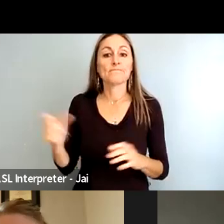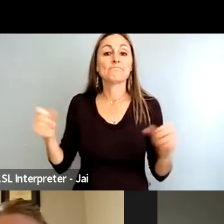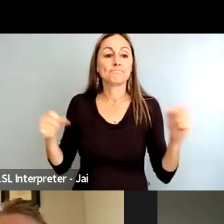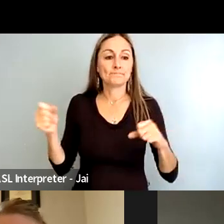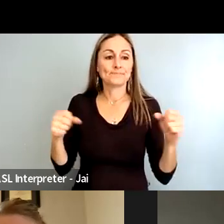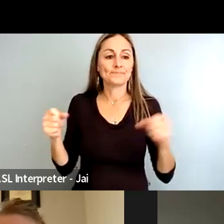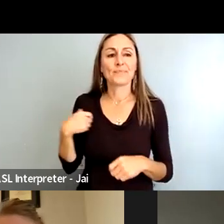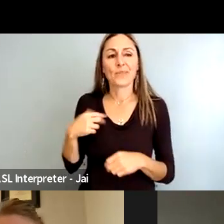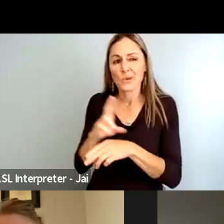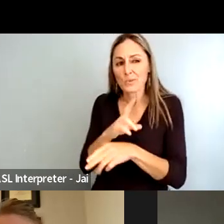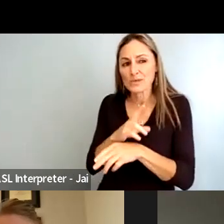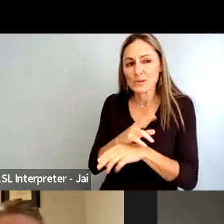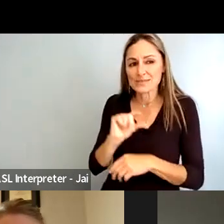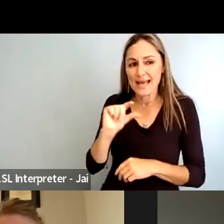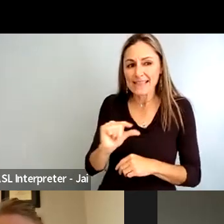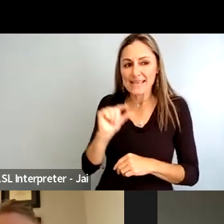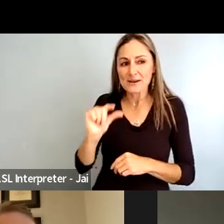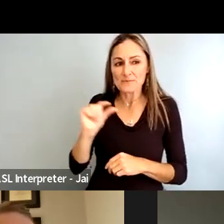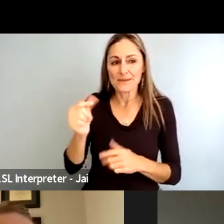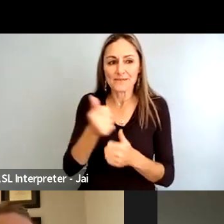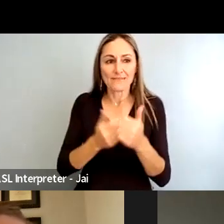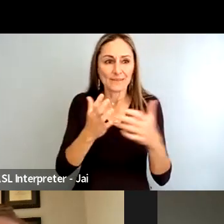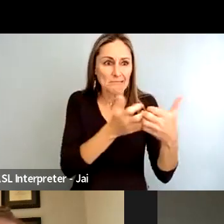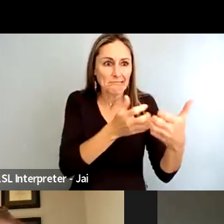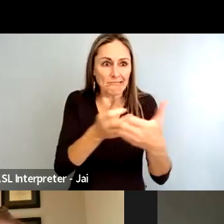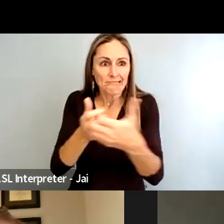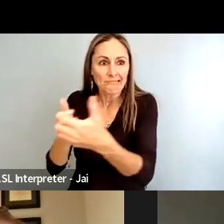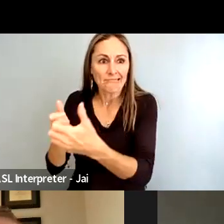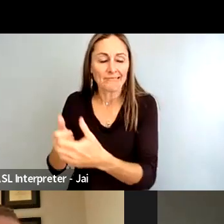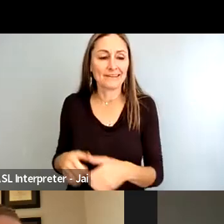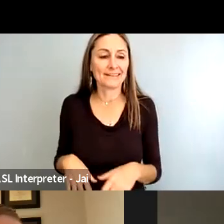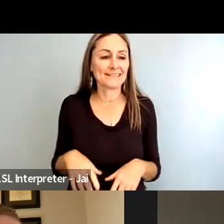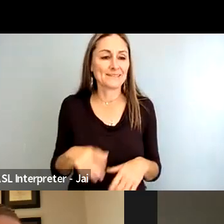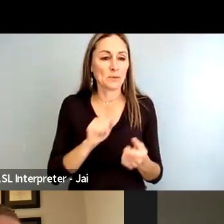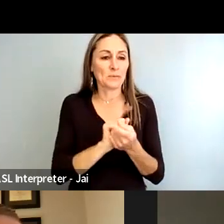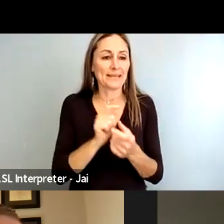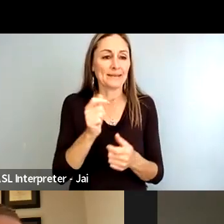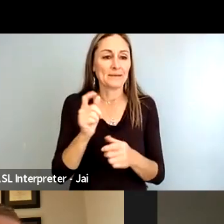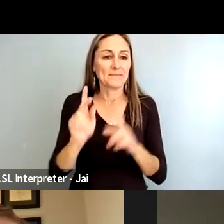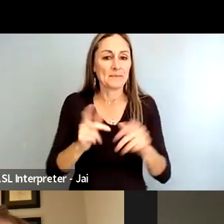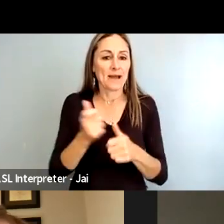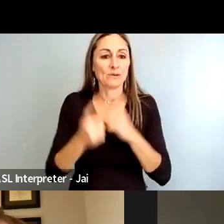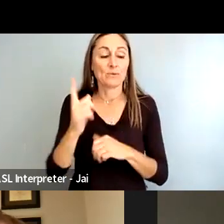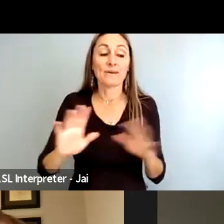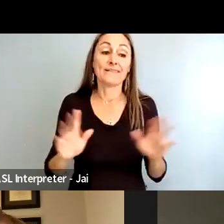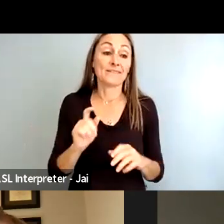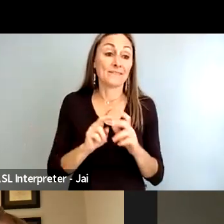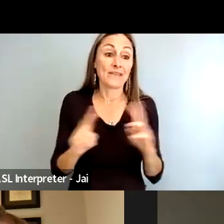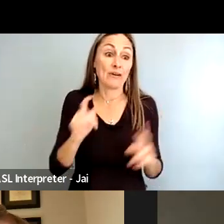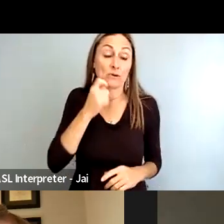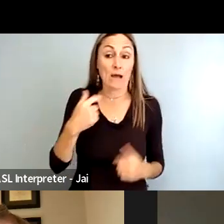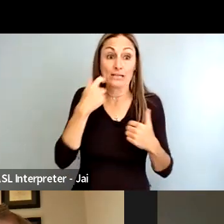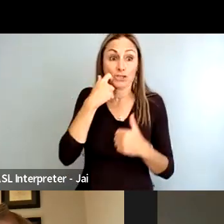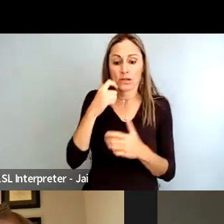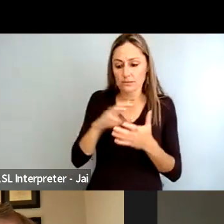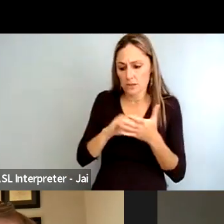use a little bit of everything to try to meet everybody somewhere. So yeah, very cool. Very cool. And I just learned about Discord, I